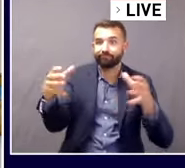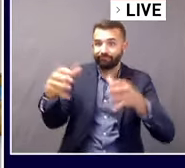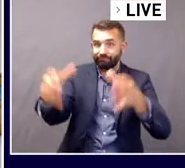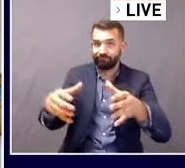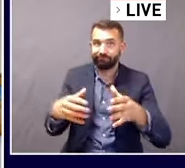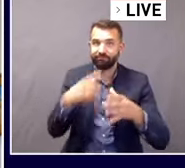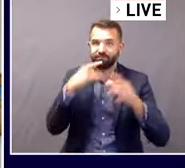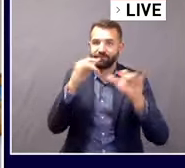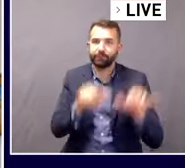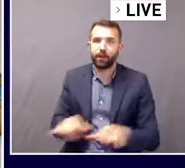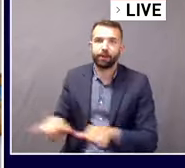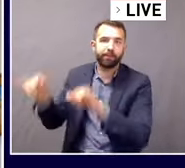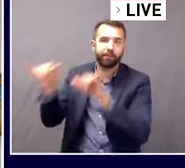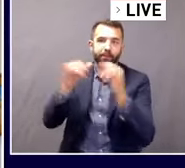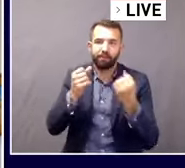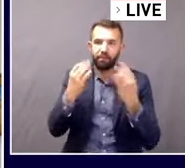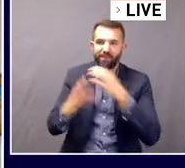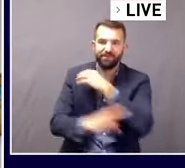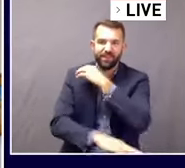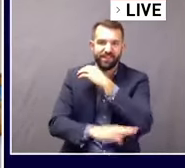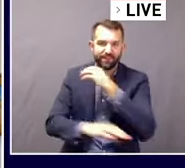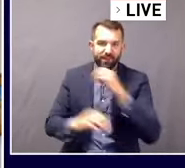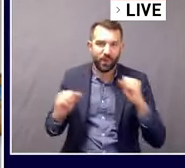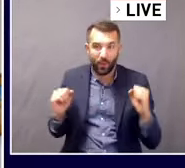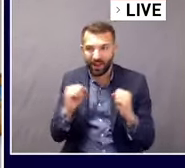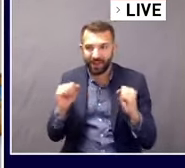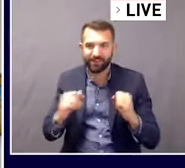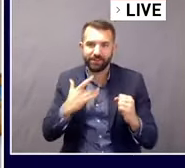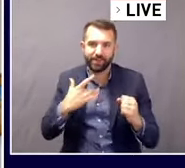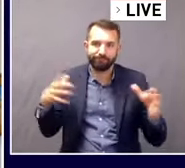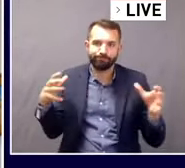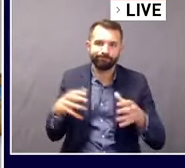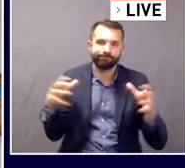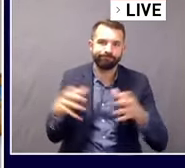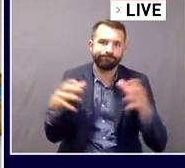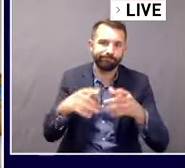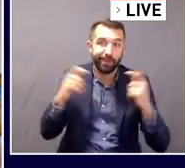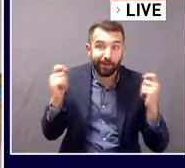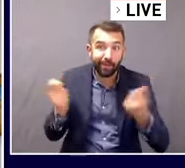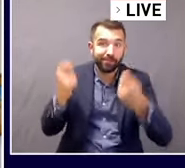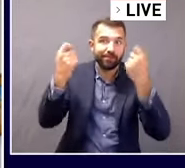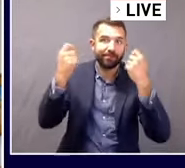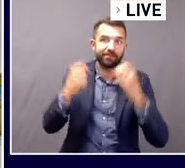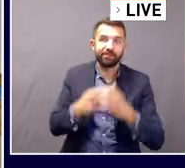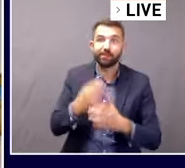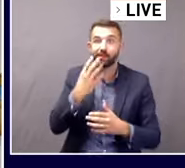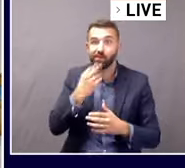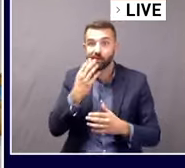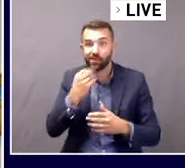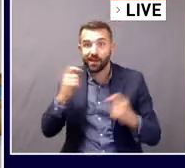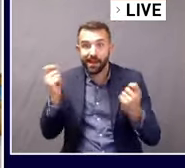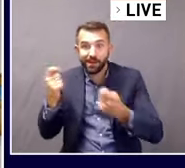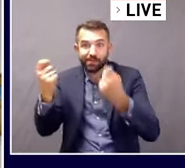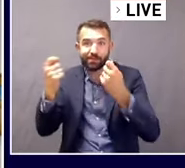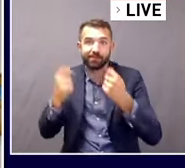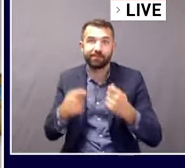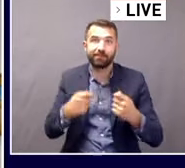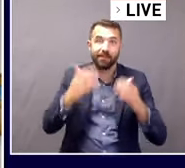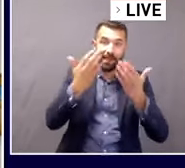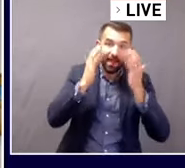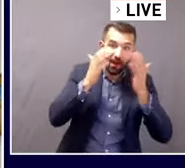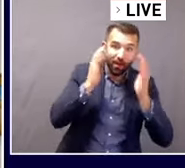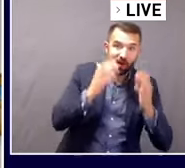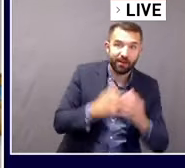gather, whether it is the high holidays or as we even start planning for Halloween and even going into November or going